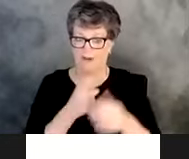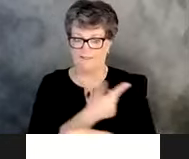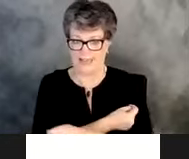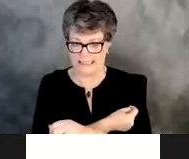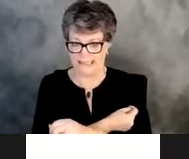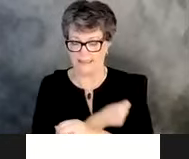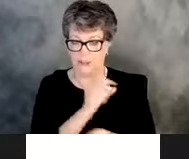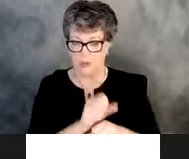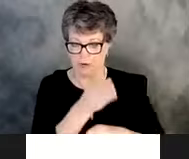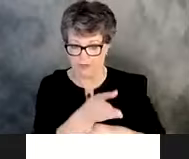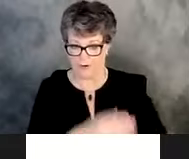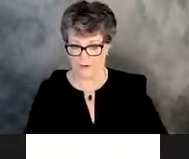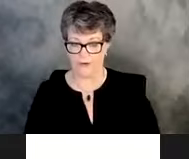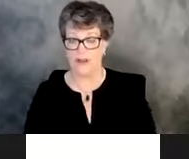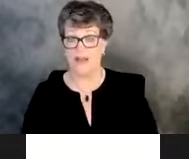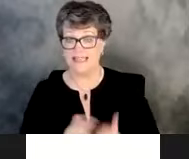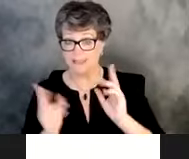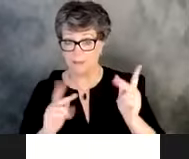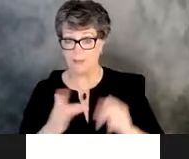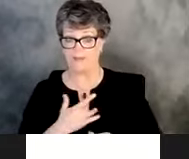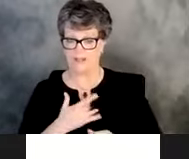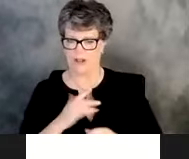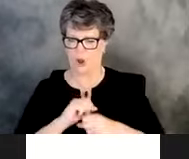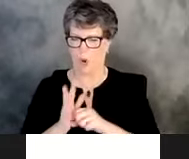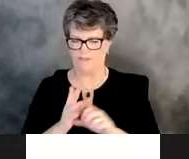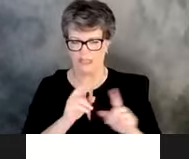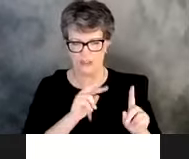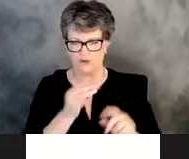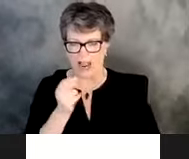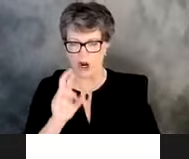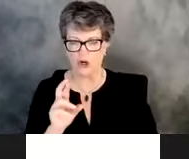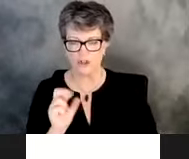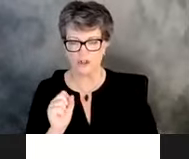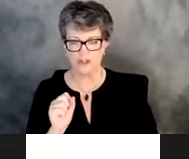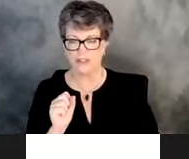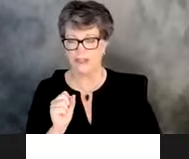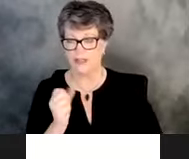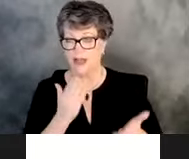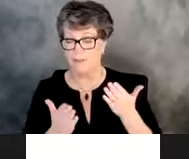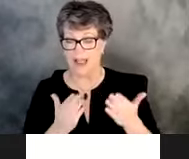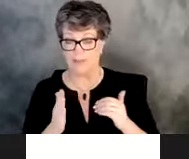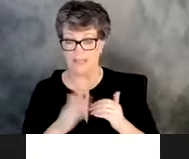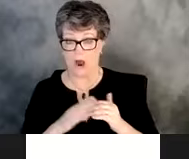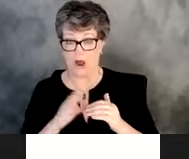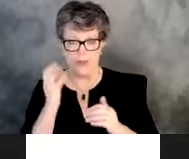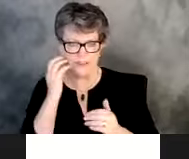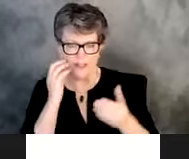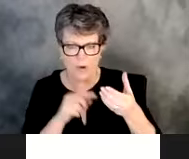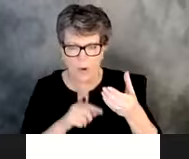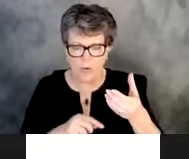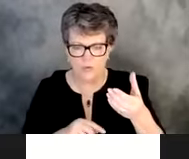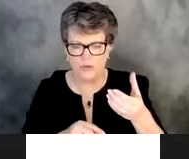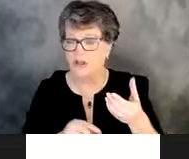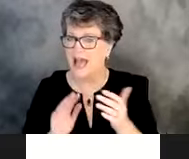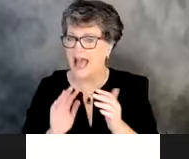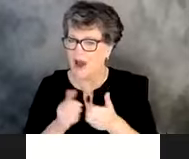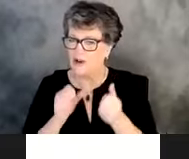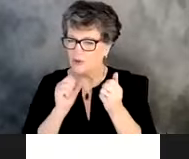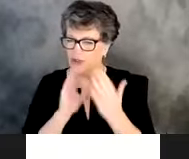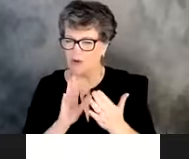vaccines. Some folks feel like COVID trackers might be on their cell phones. So how do we really address